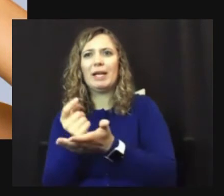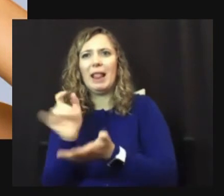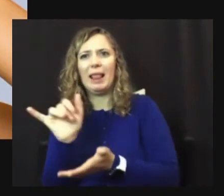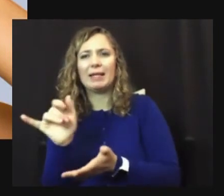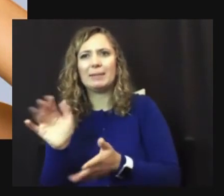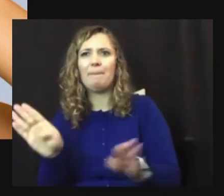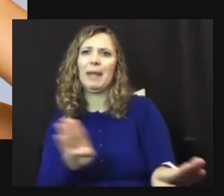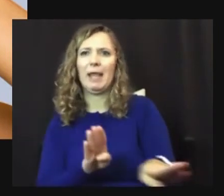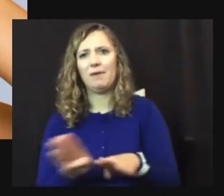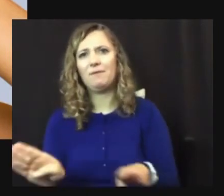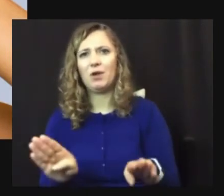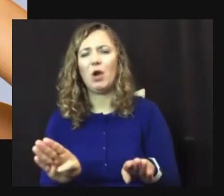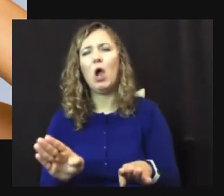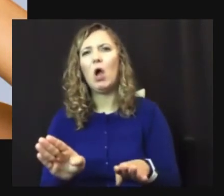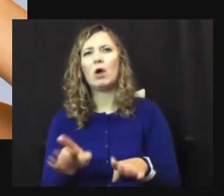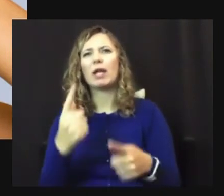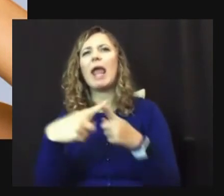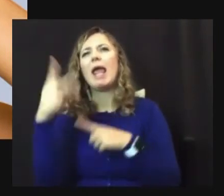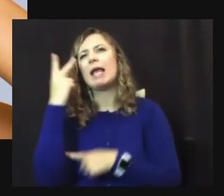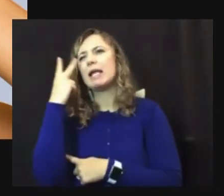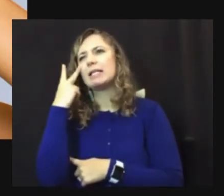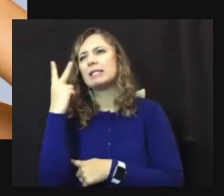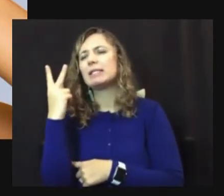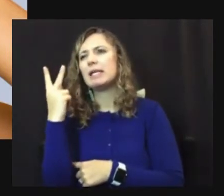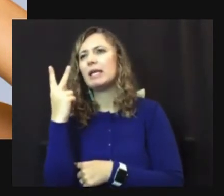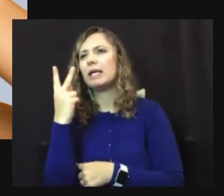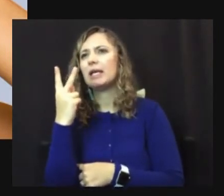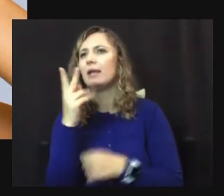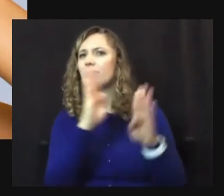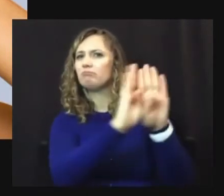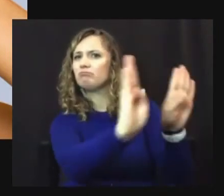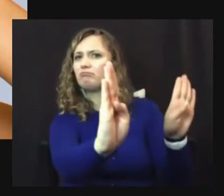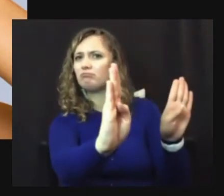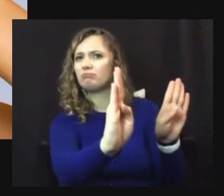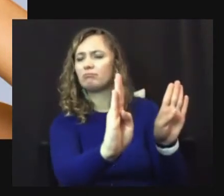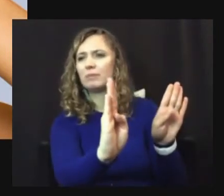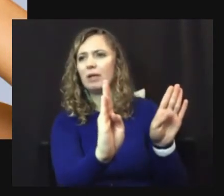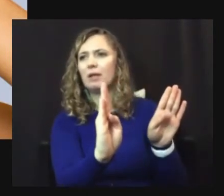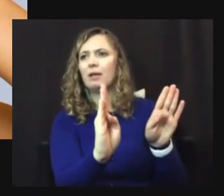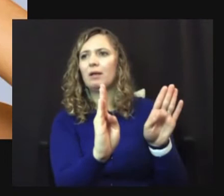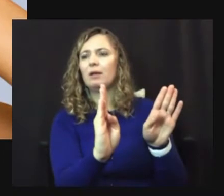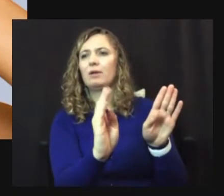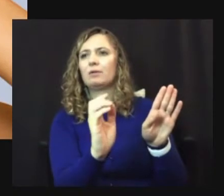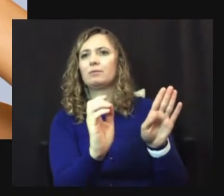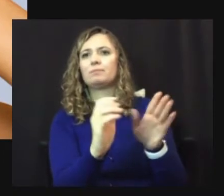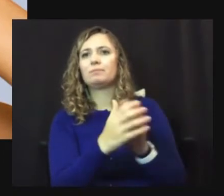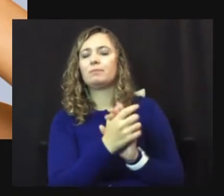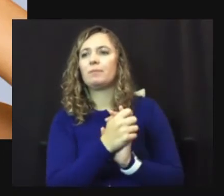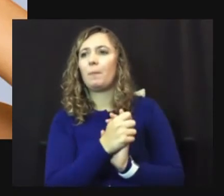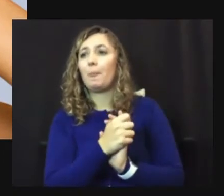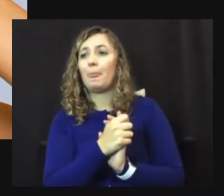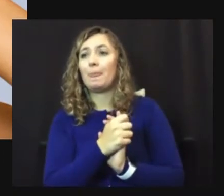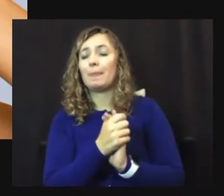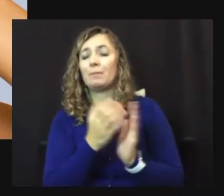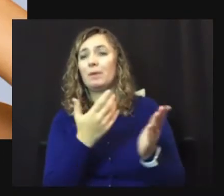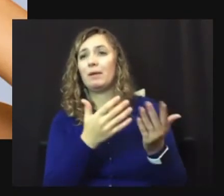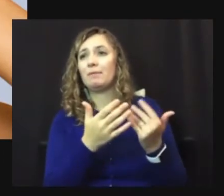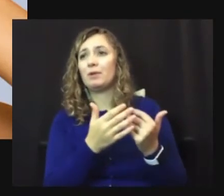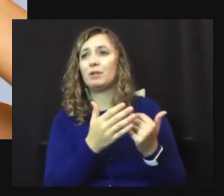if they can't see the chalkboard or the dry erase board or whatever. I'm